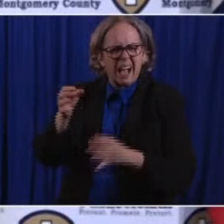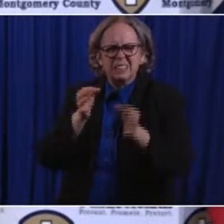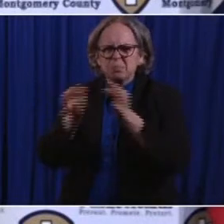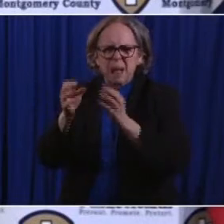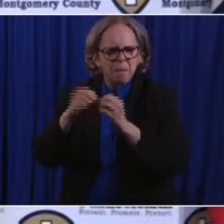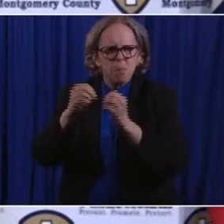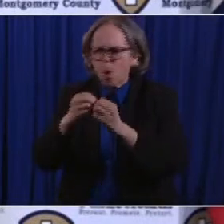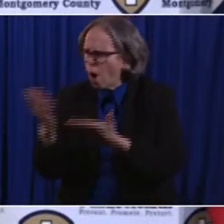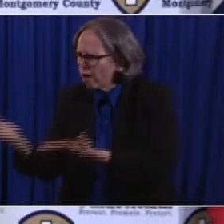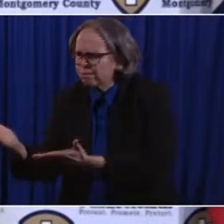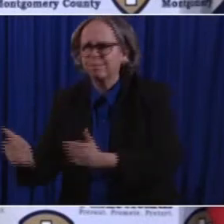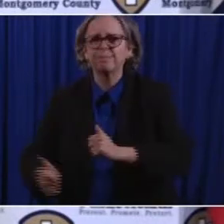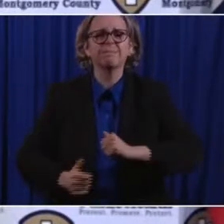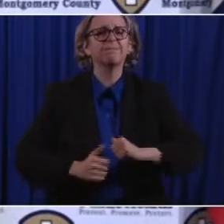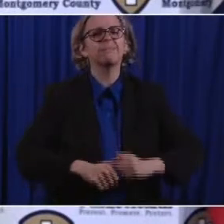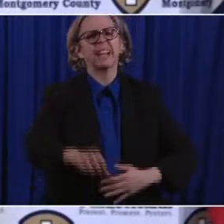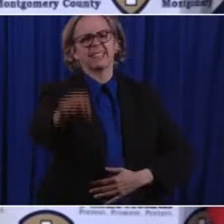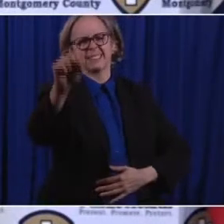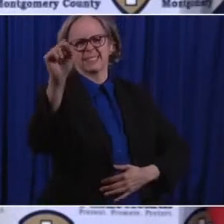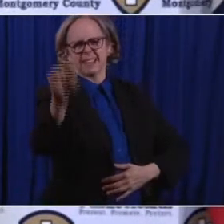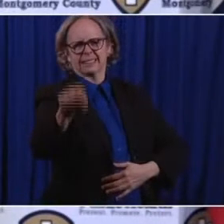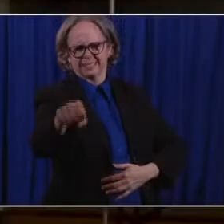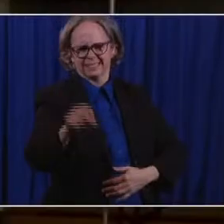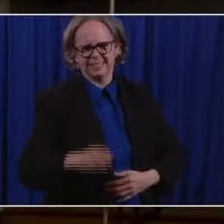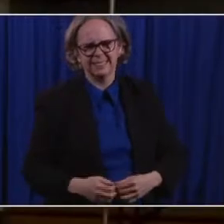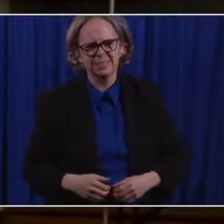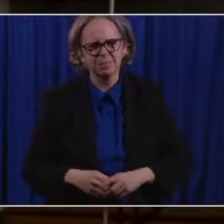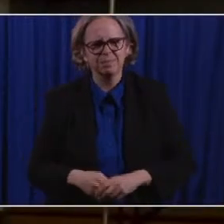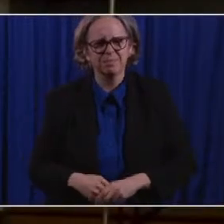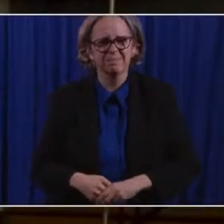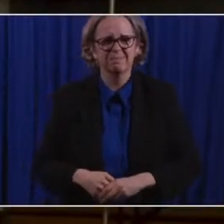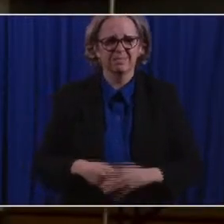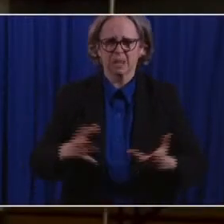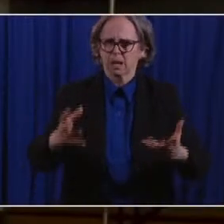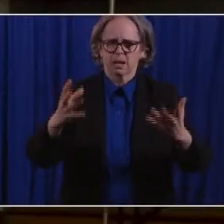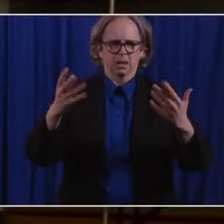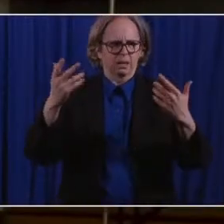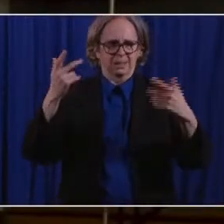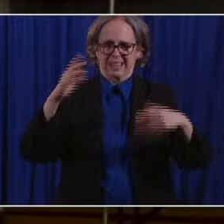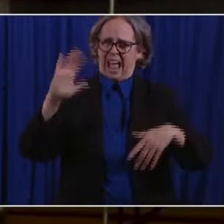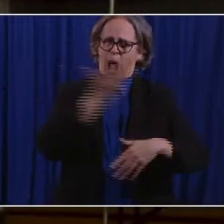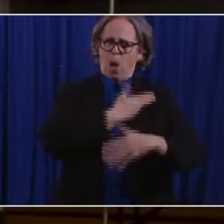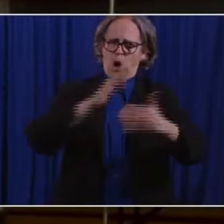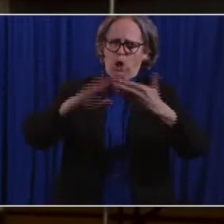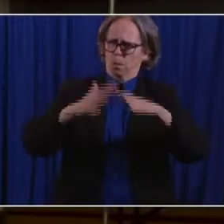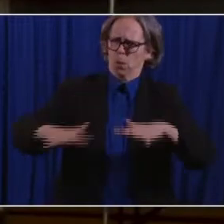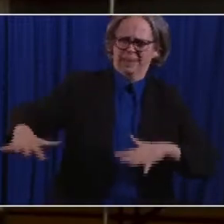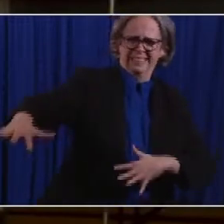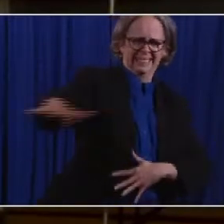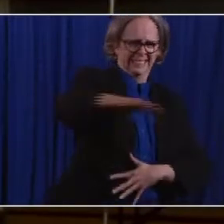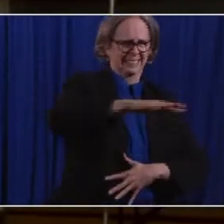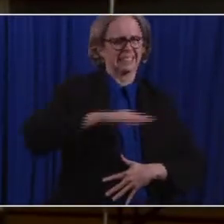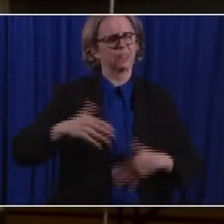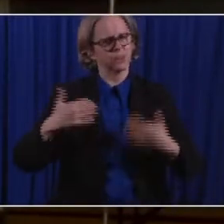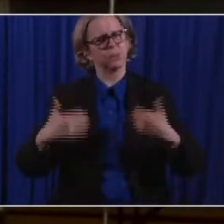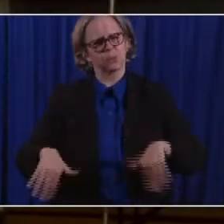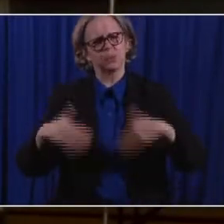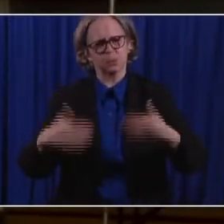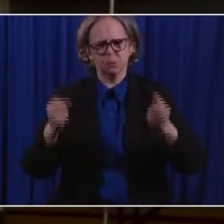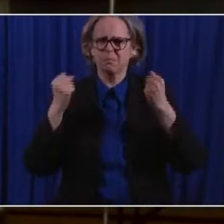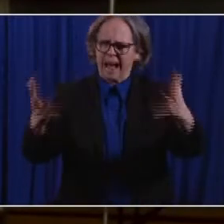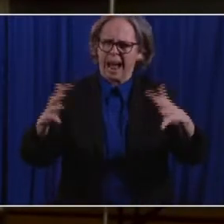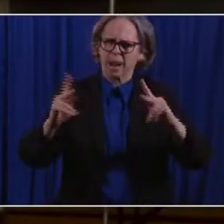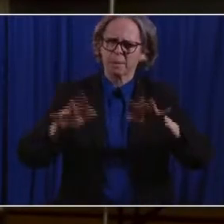Governor. So your reference to being in the community. We know that many individuals have a variety